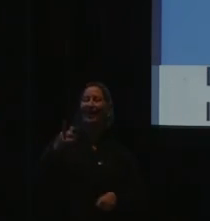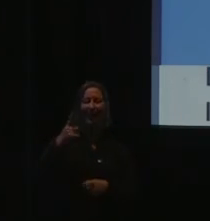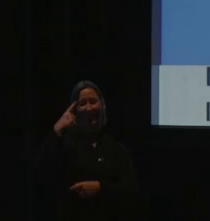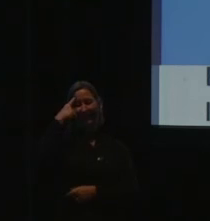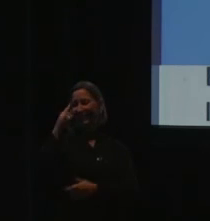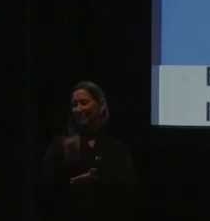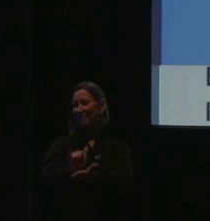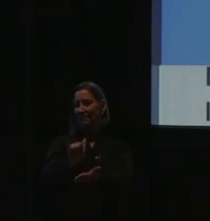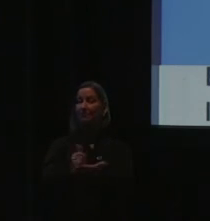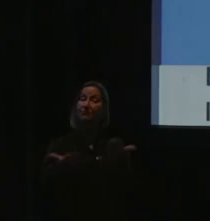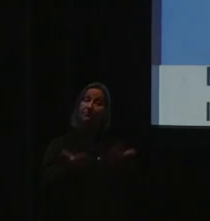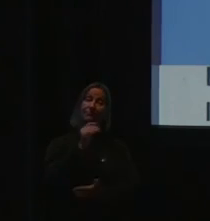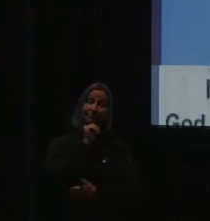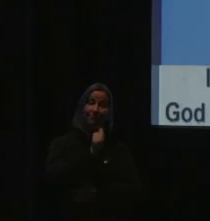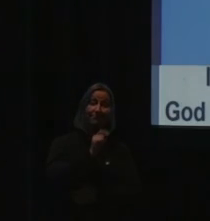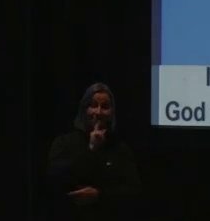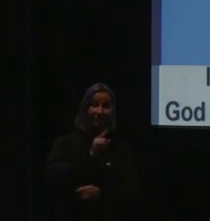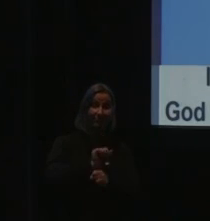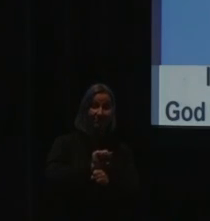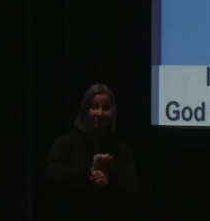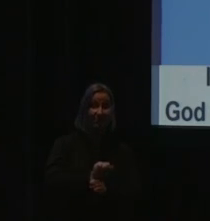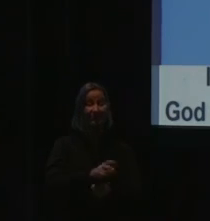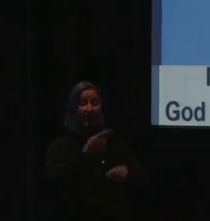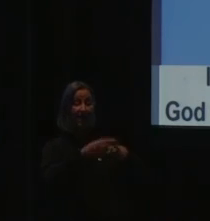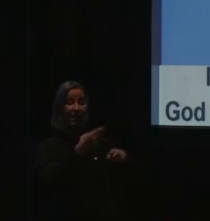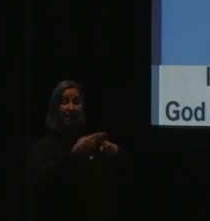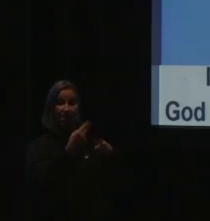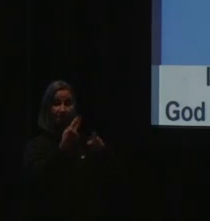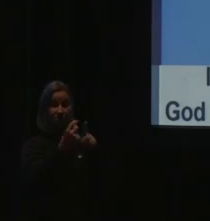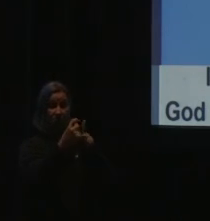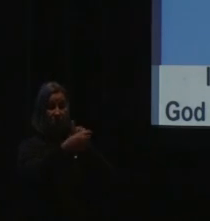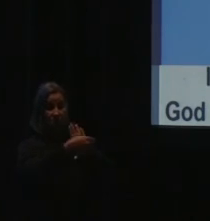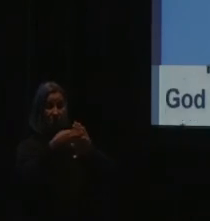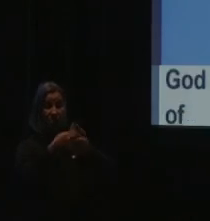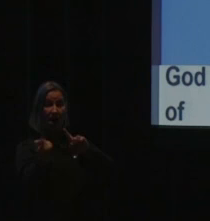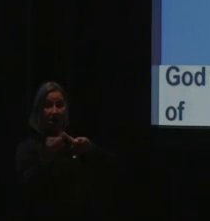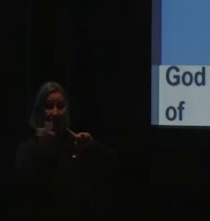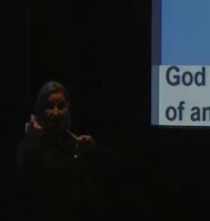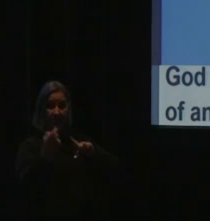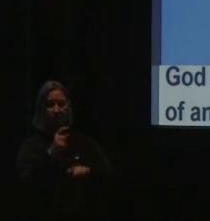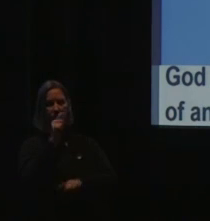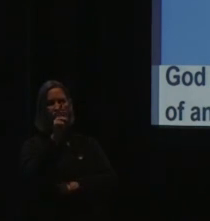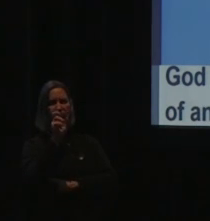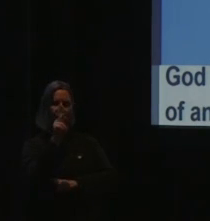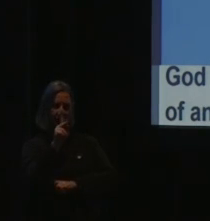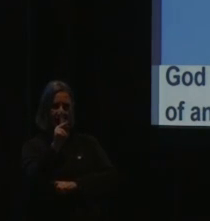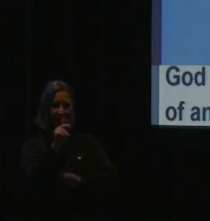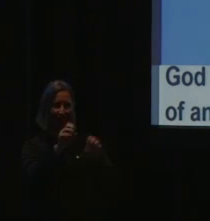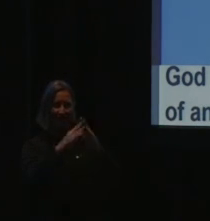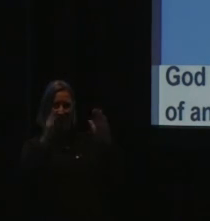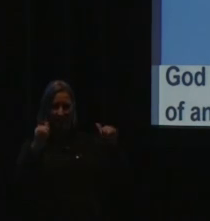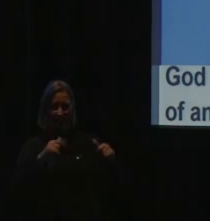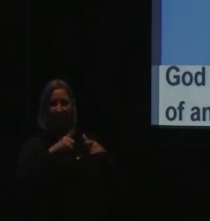are. Also, be careful of anything labeled automatic, and watch out for tracking systems that are going to have the cost come